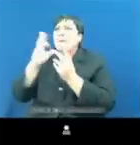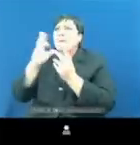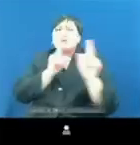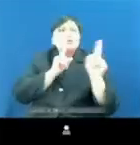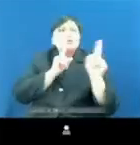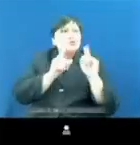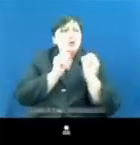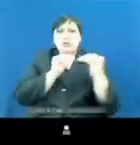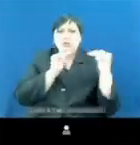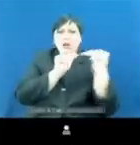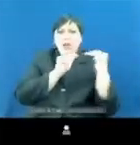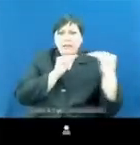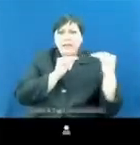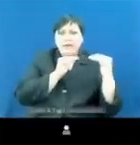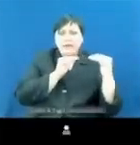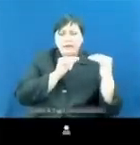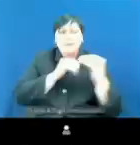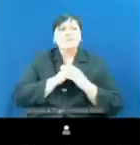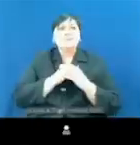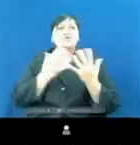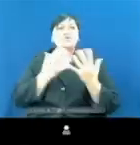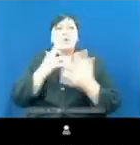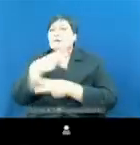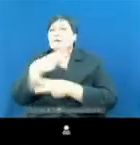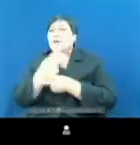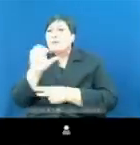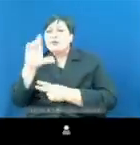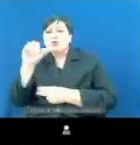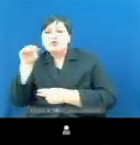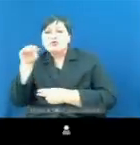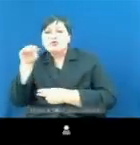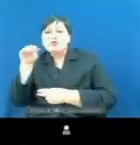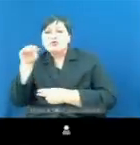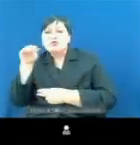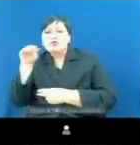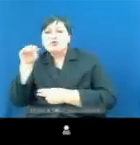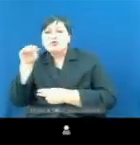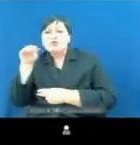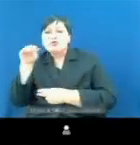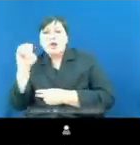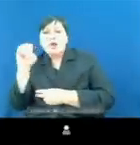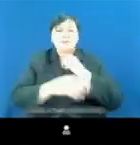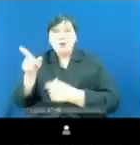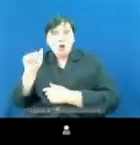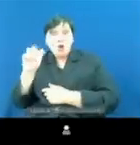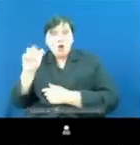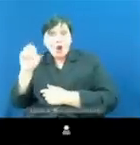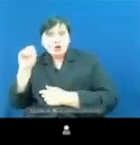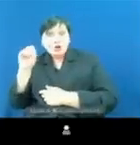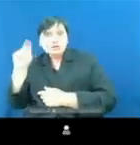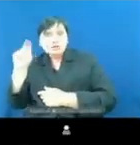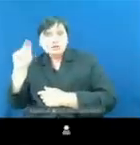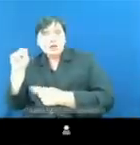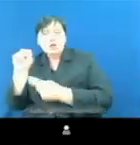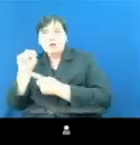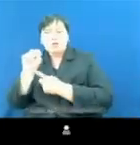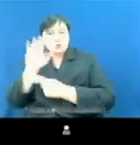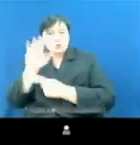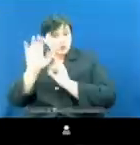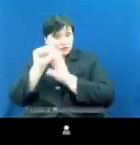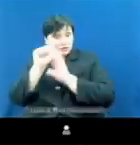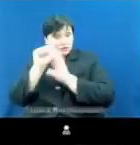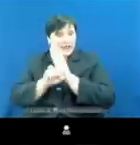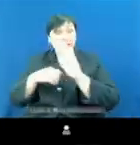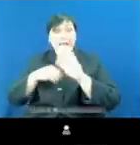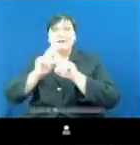So you want to know the types of crimes and punishment. Is it an arson? Does your state have various degrees of